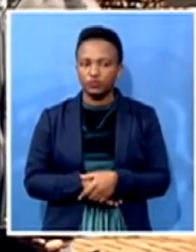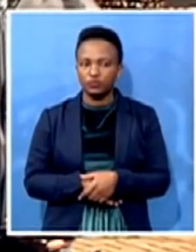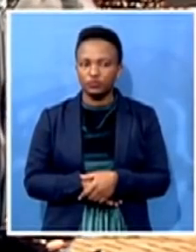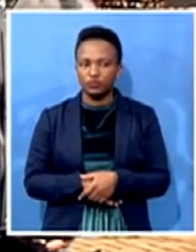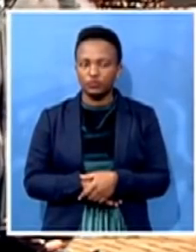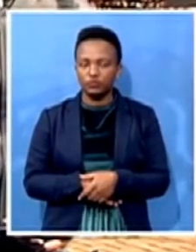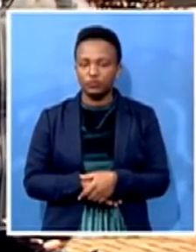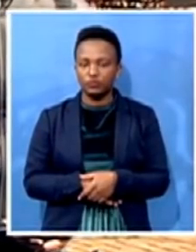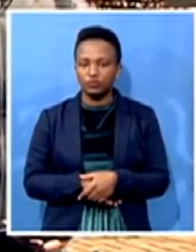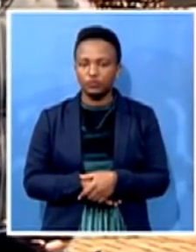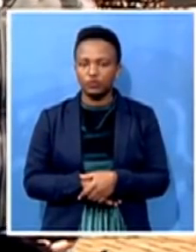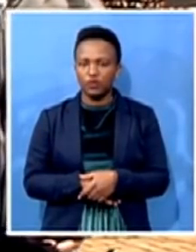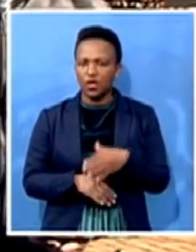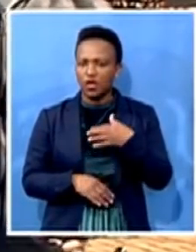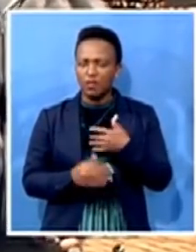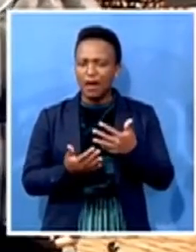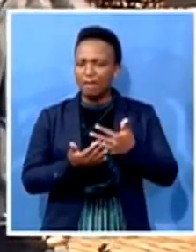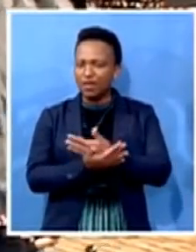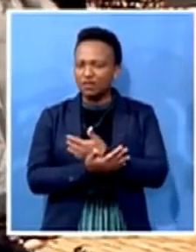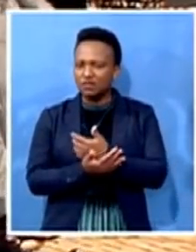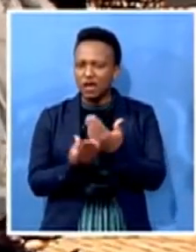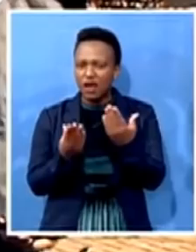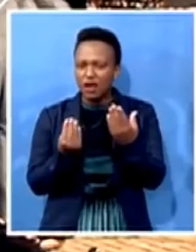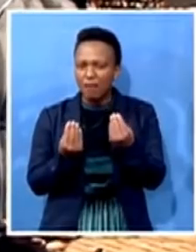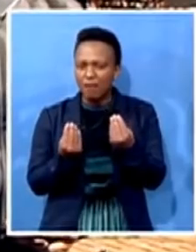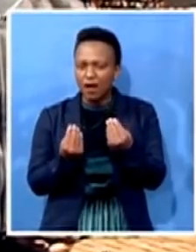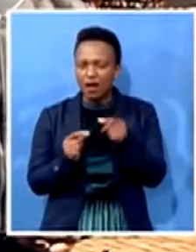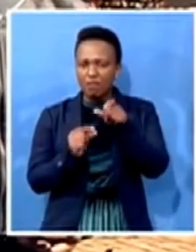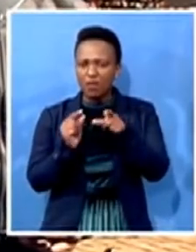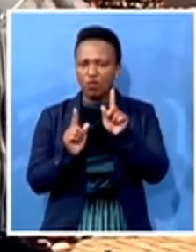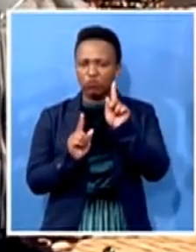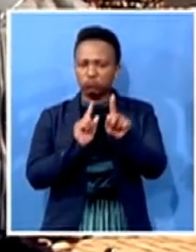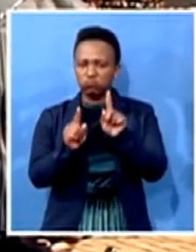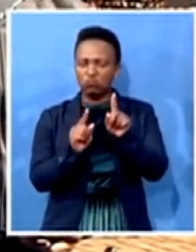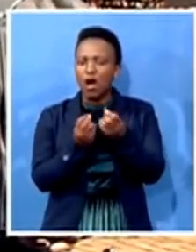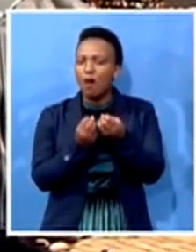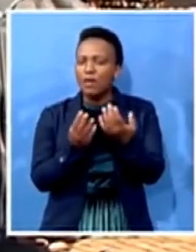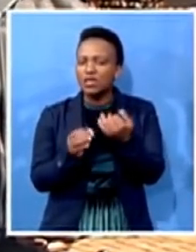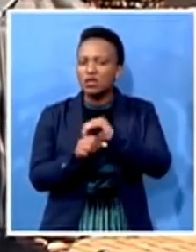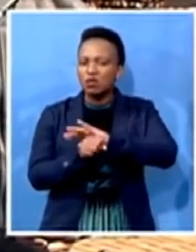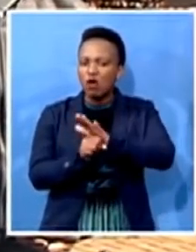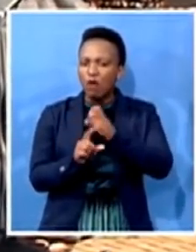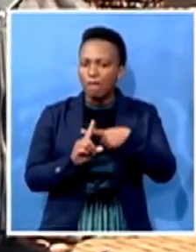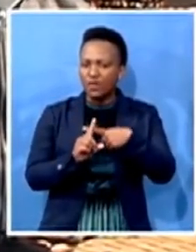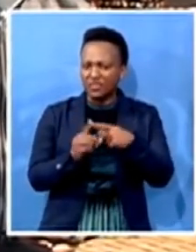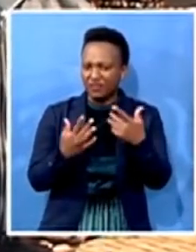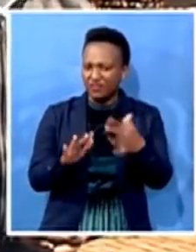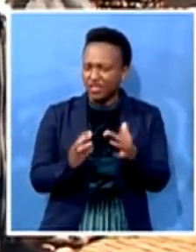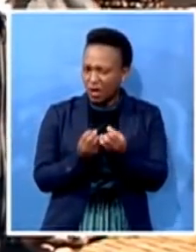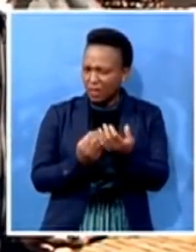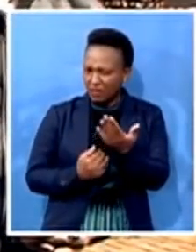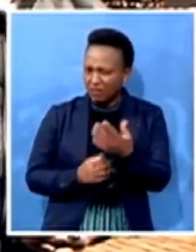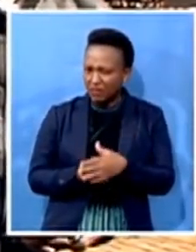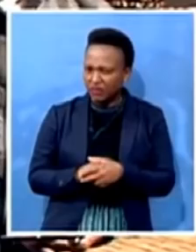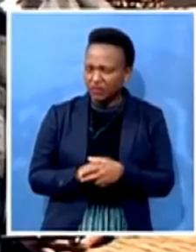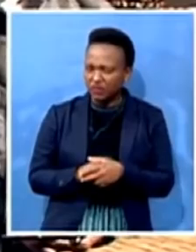here that have tested positive, and those that are still in quarantine or suspected cases, and also in